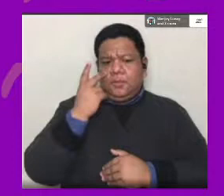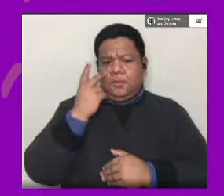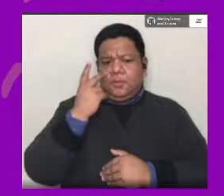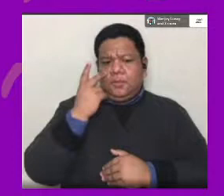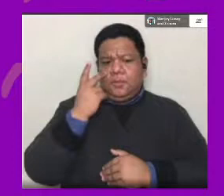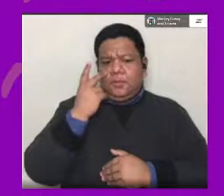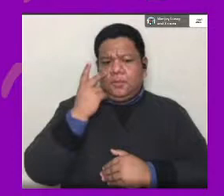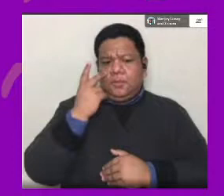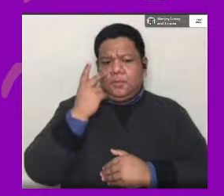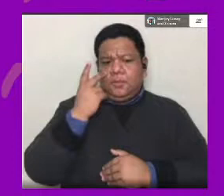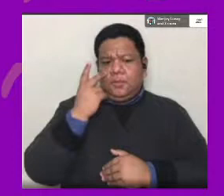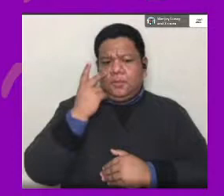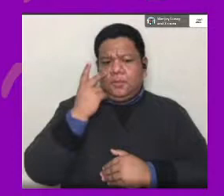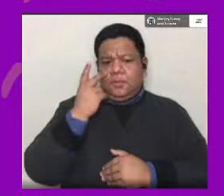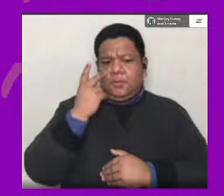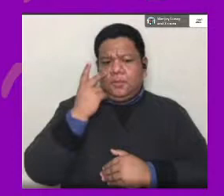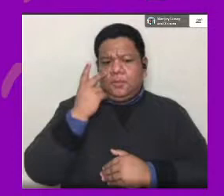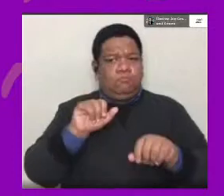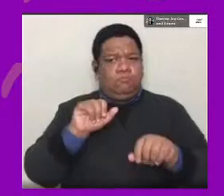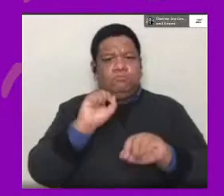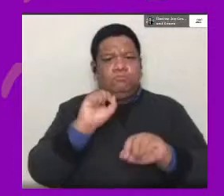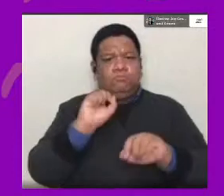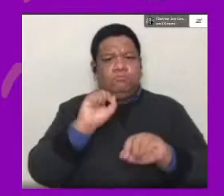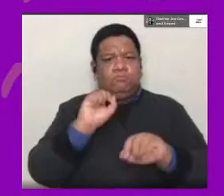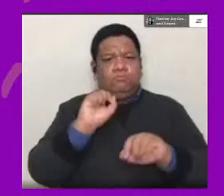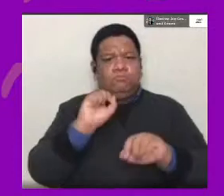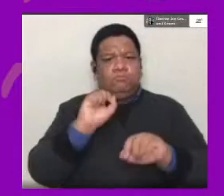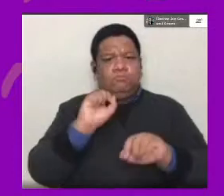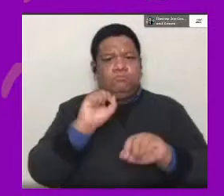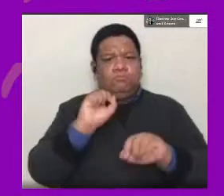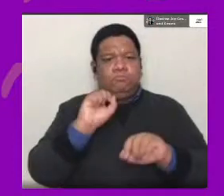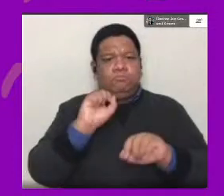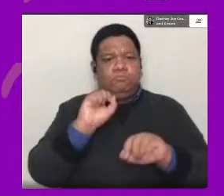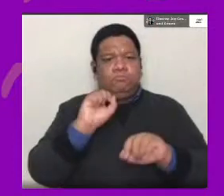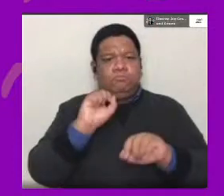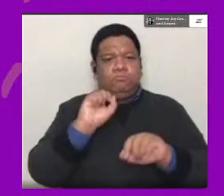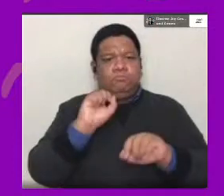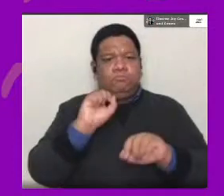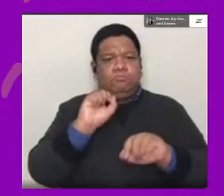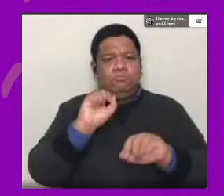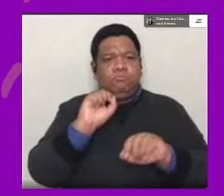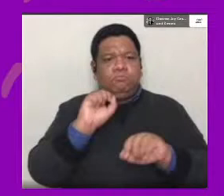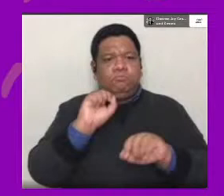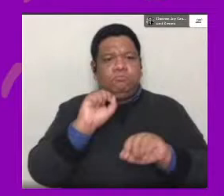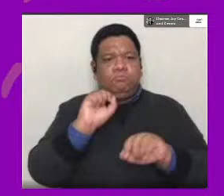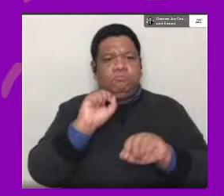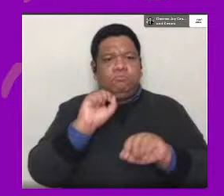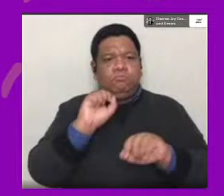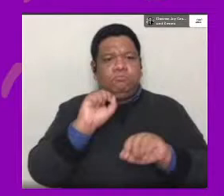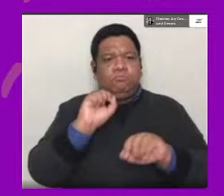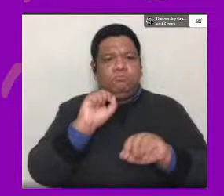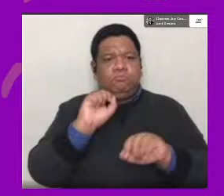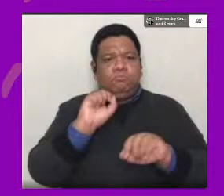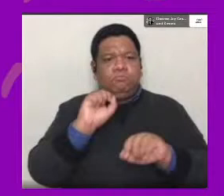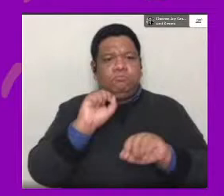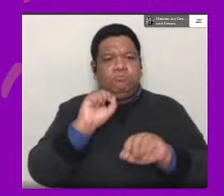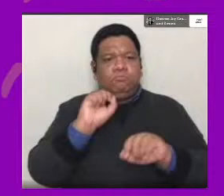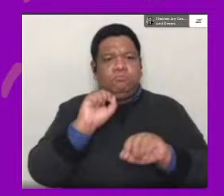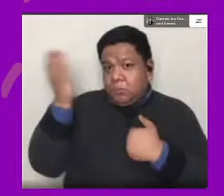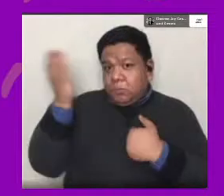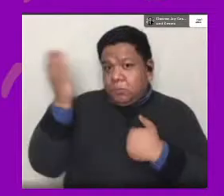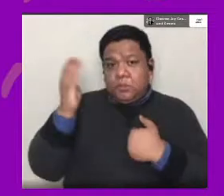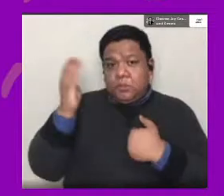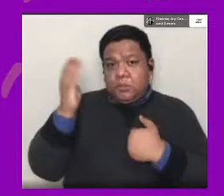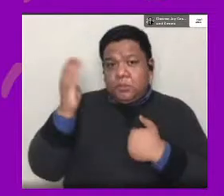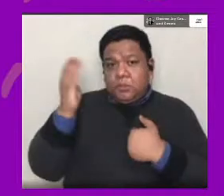address those and pose those to some of our resource speakers. If you have questions for the speakers and panelists and you have not yet put